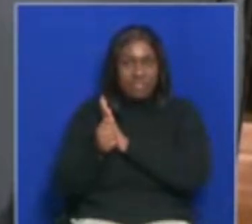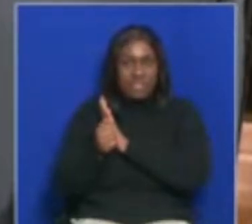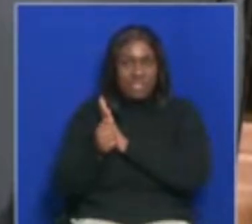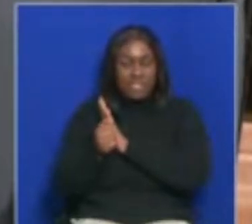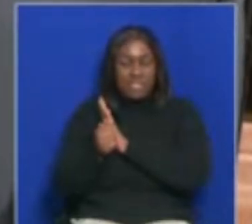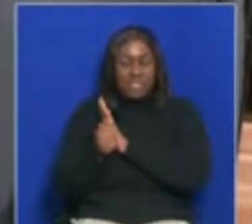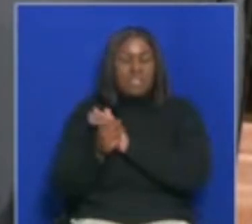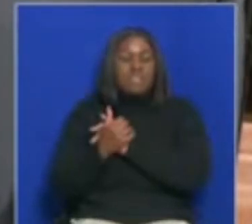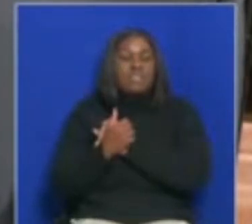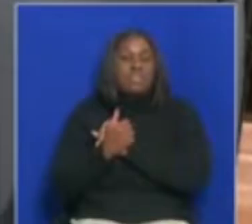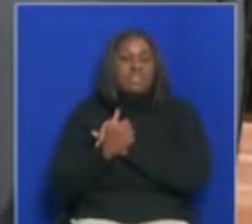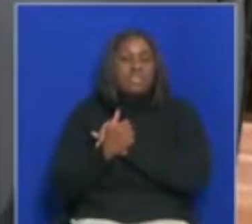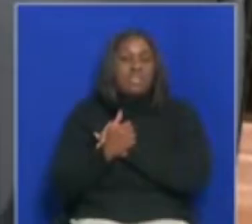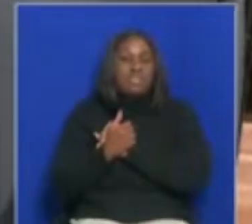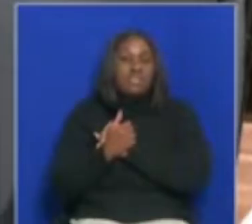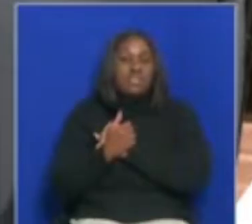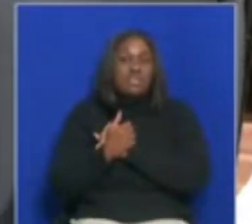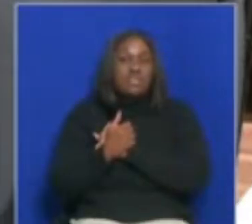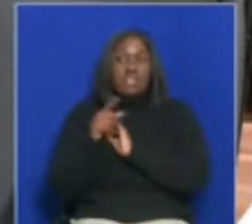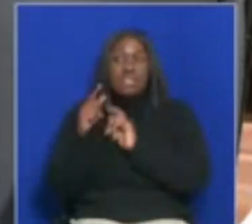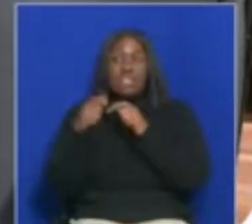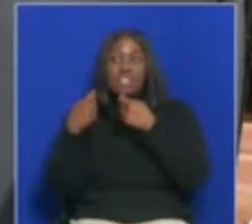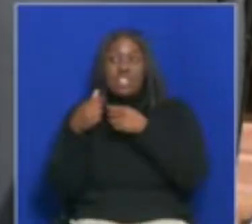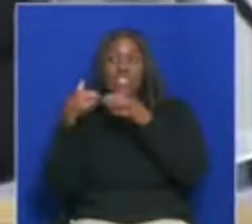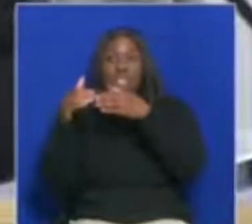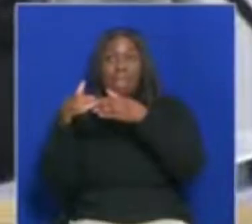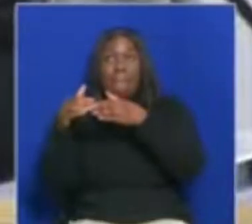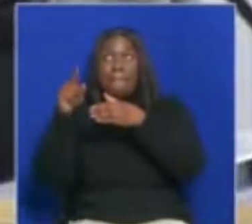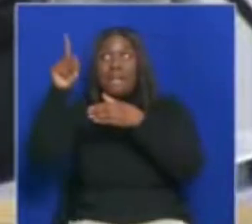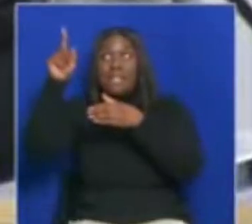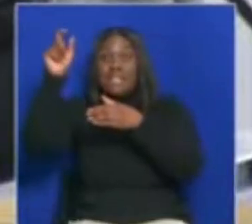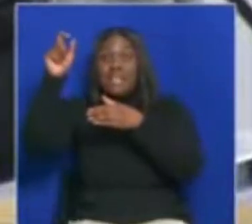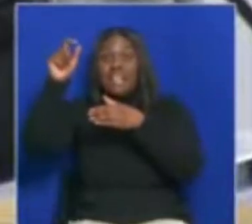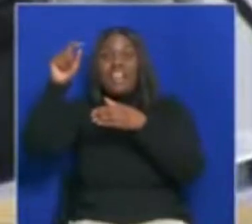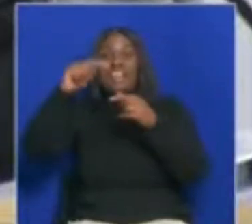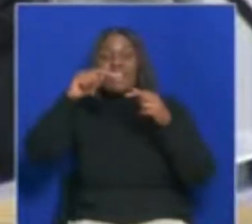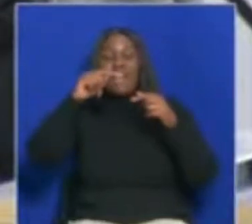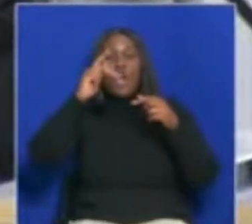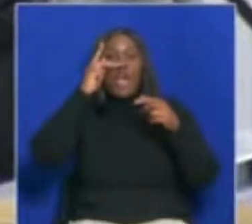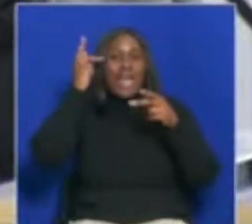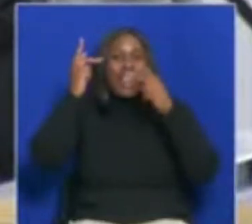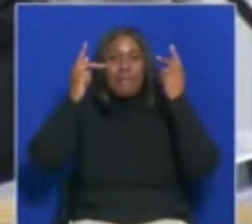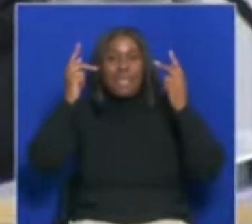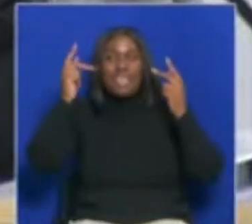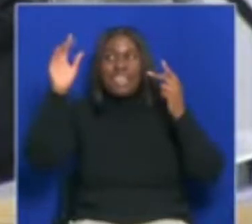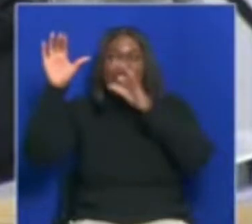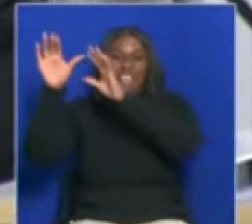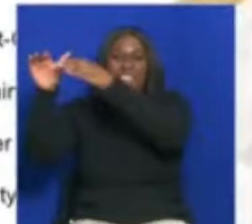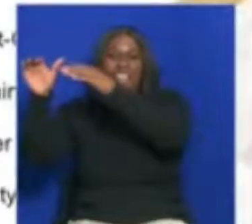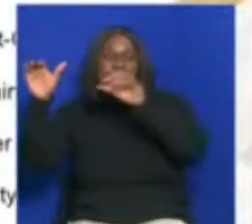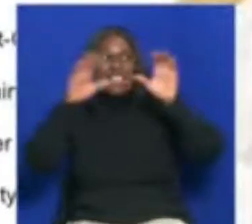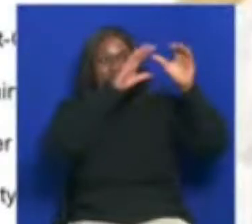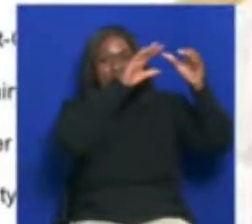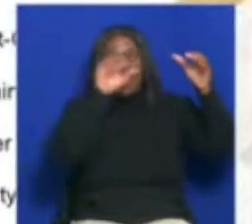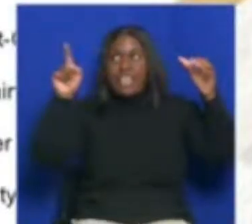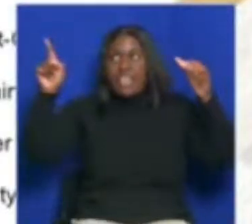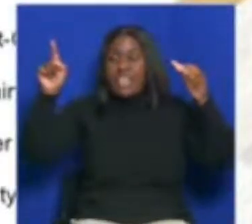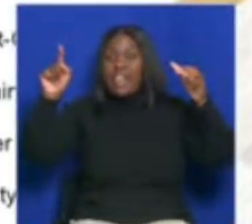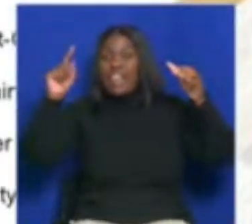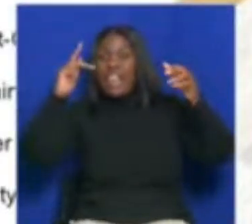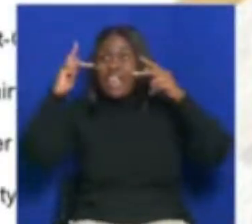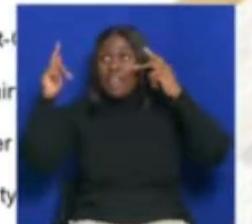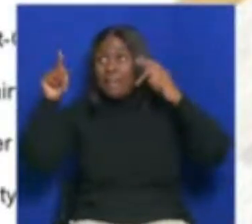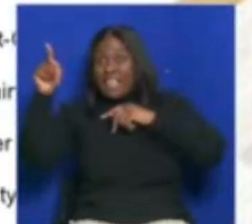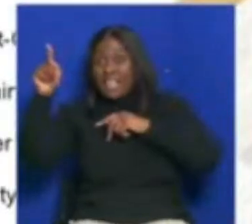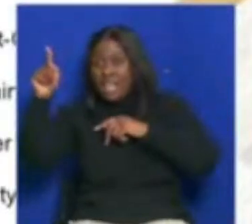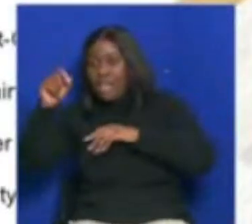performed by a task team at the instance of a rival drug gang owner. Okay, Commissioner,